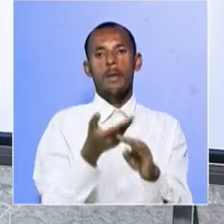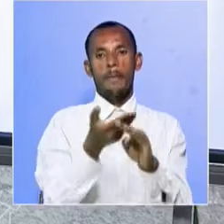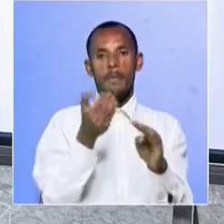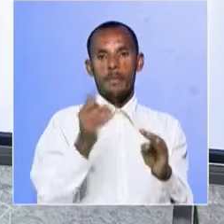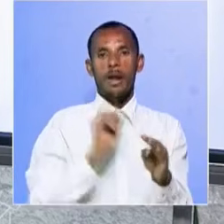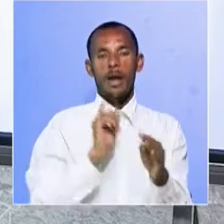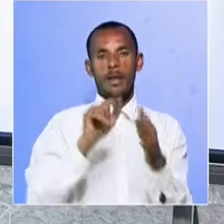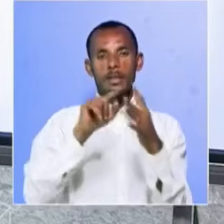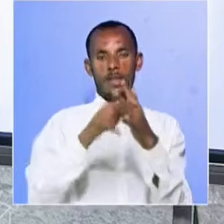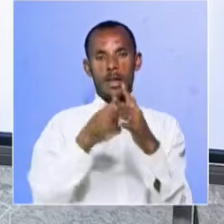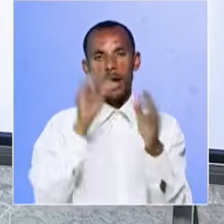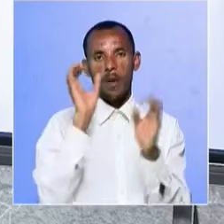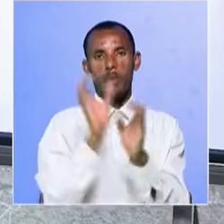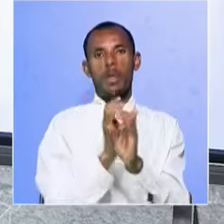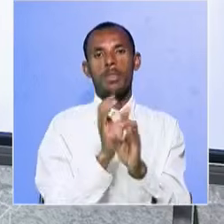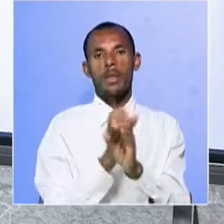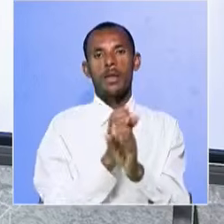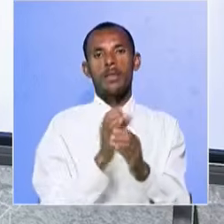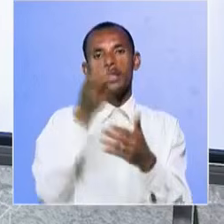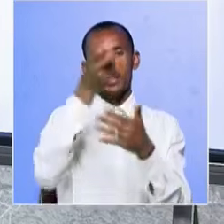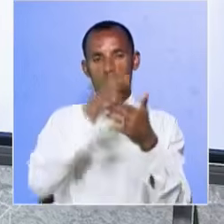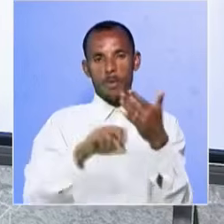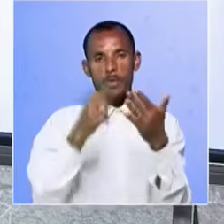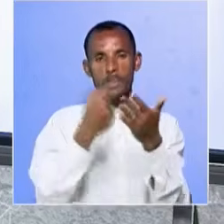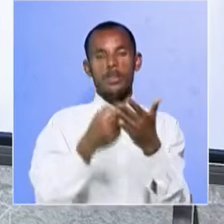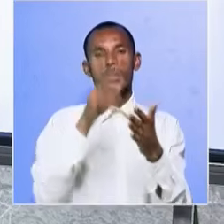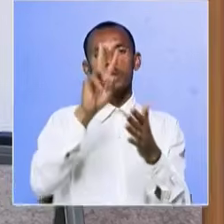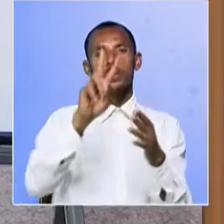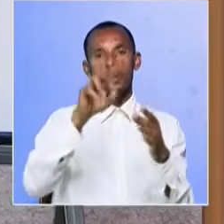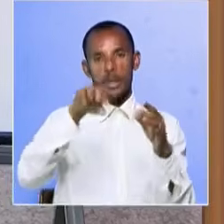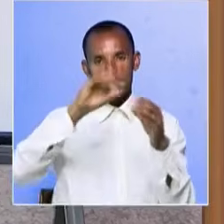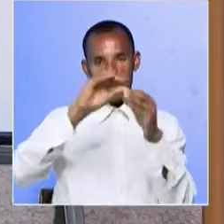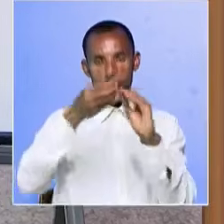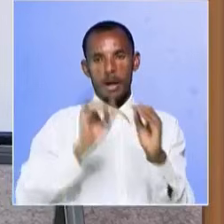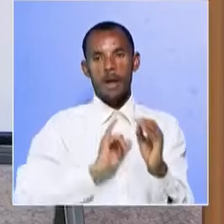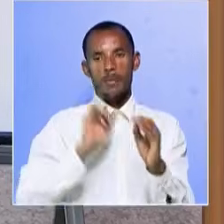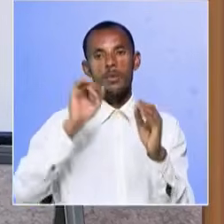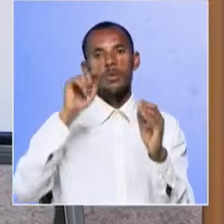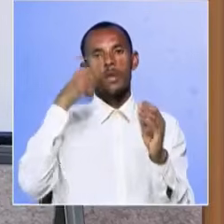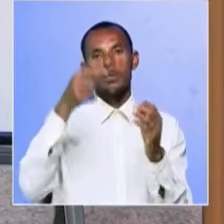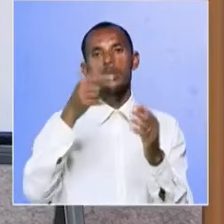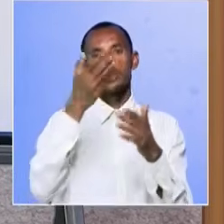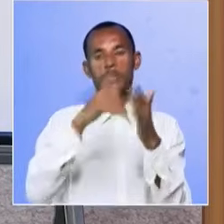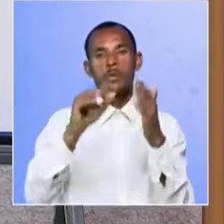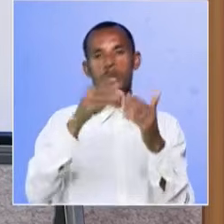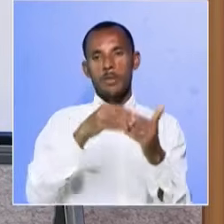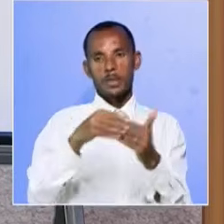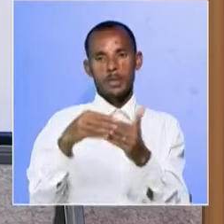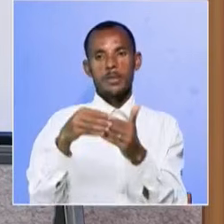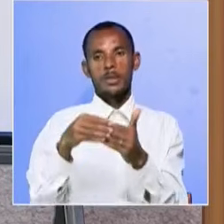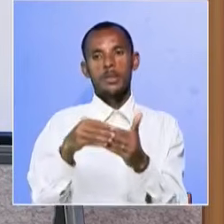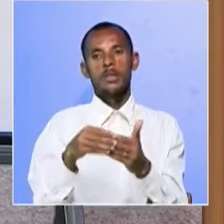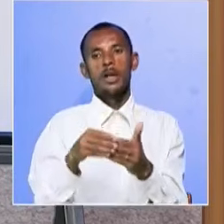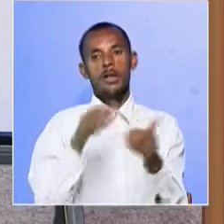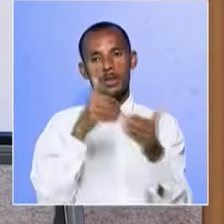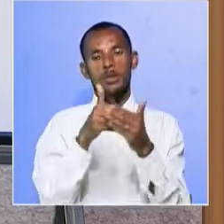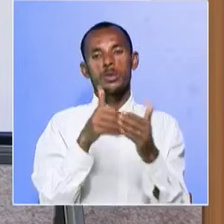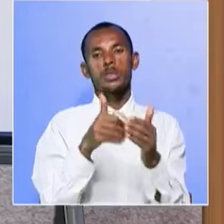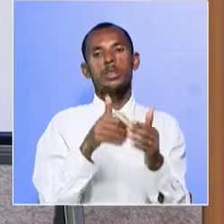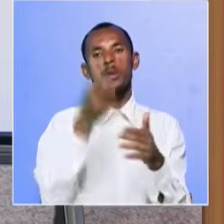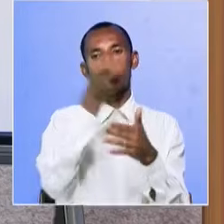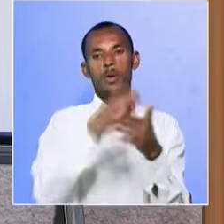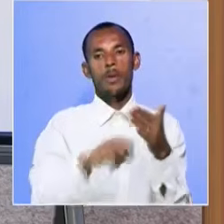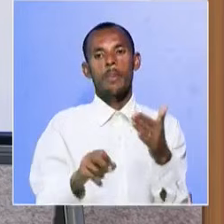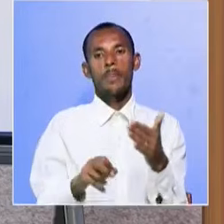I start calculating the product of these two rational numbers, I have to tell you some of the principles associated with the product.